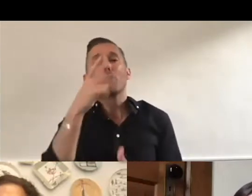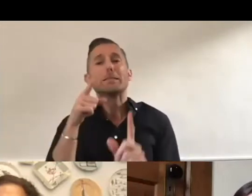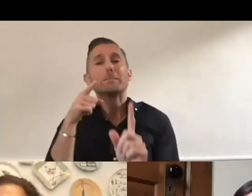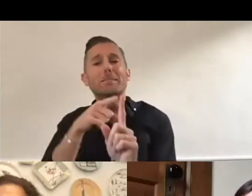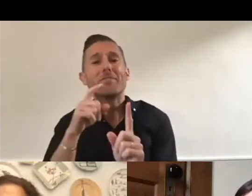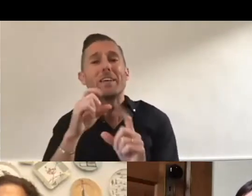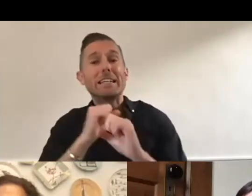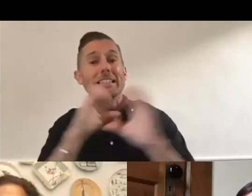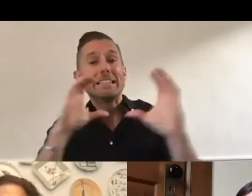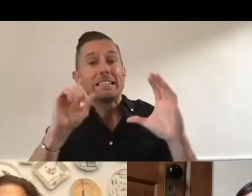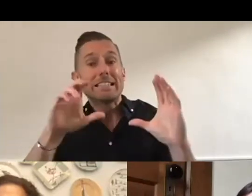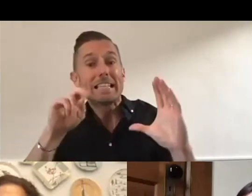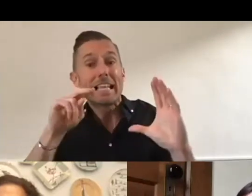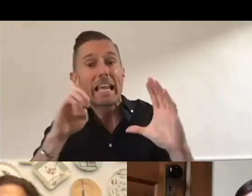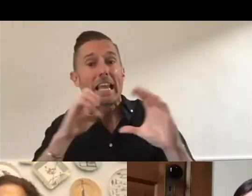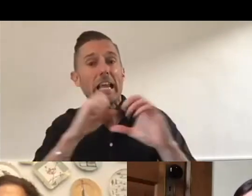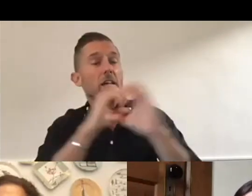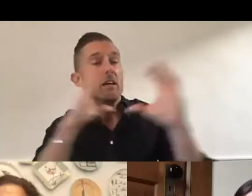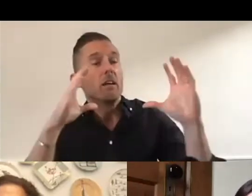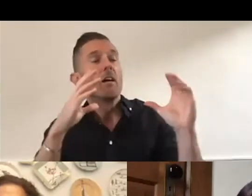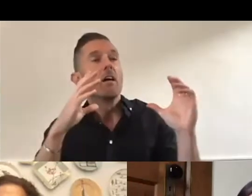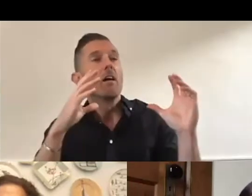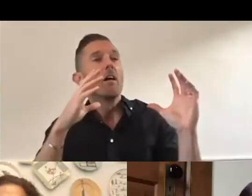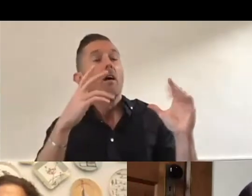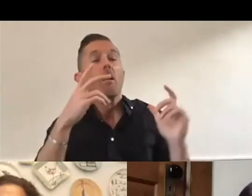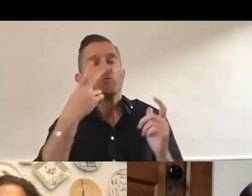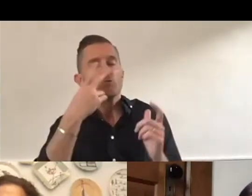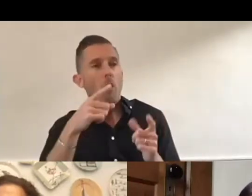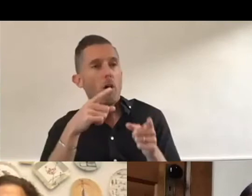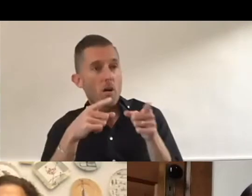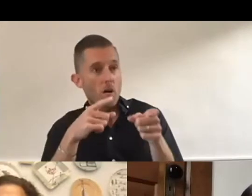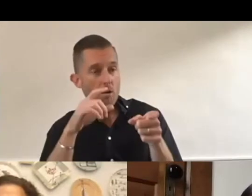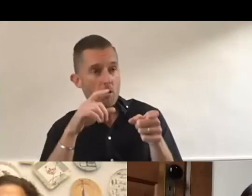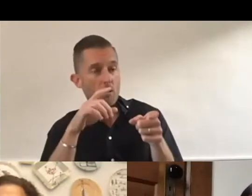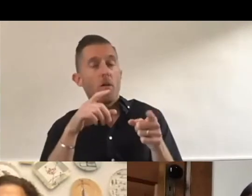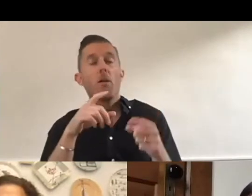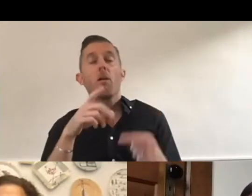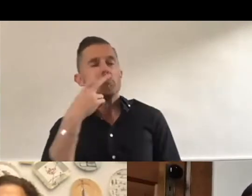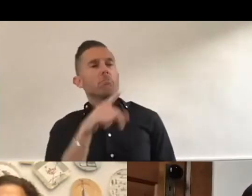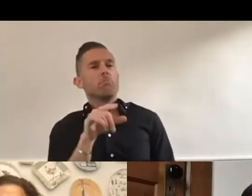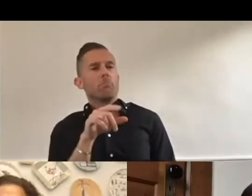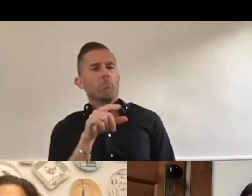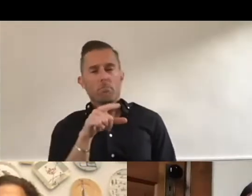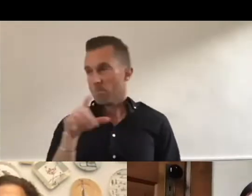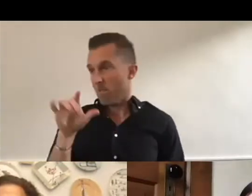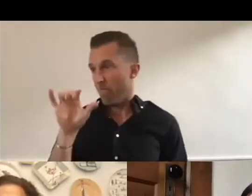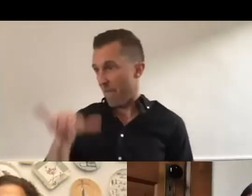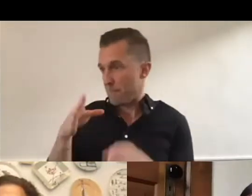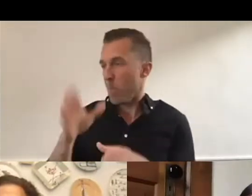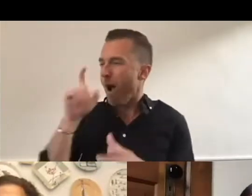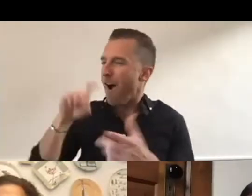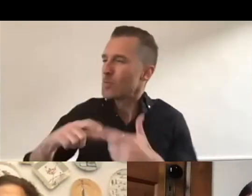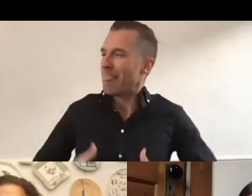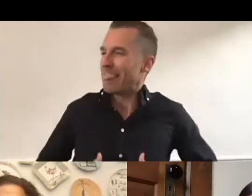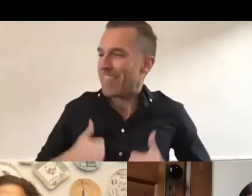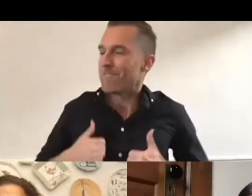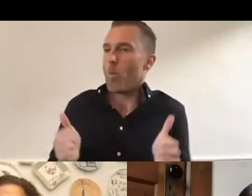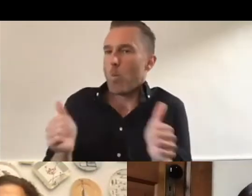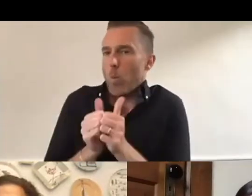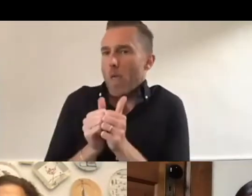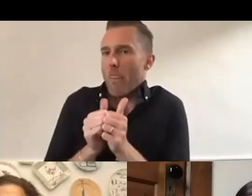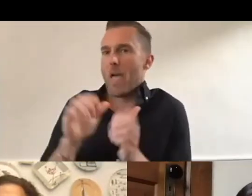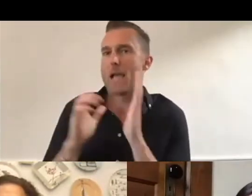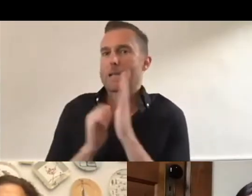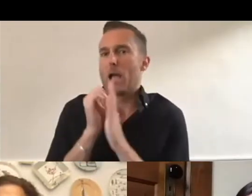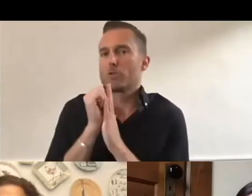that they were going to have to live with cancer rather than the binary state of diagnosed or dead,